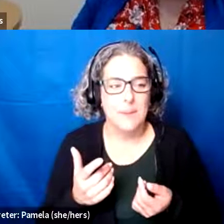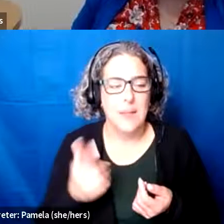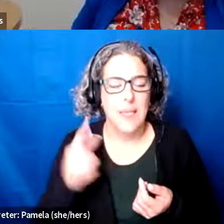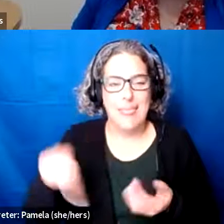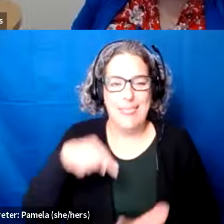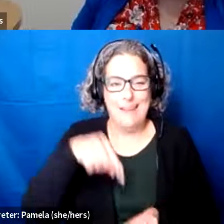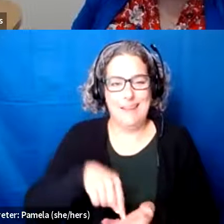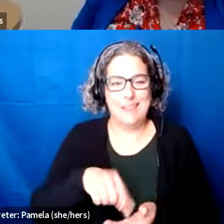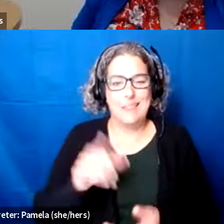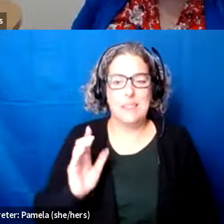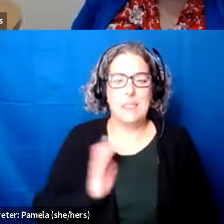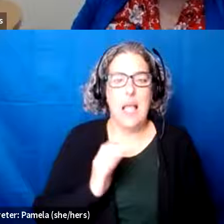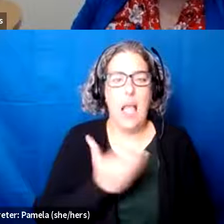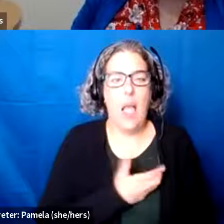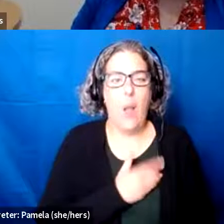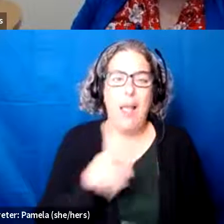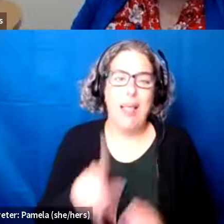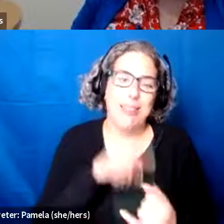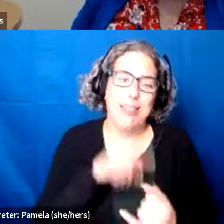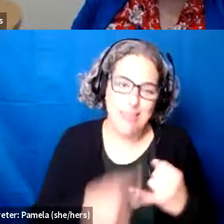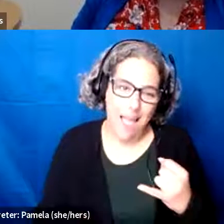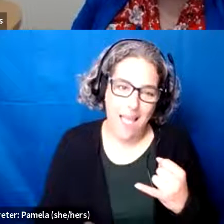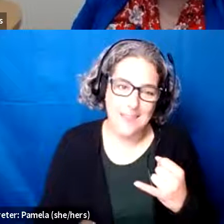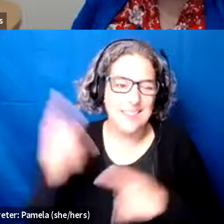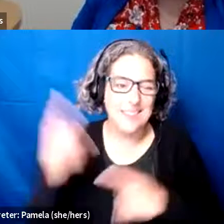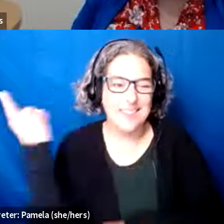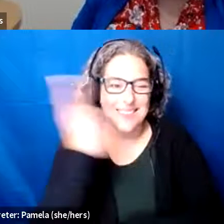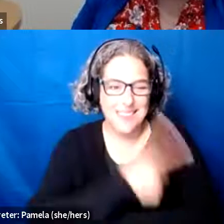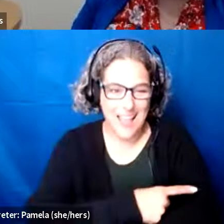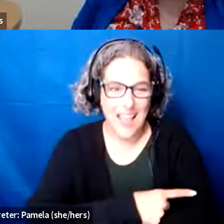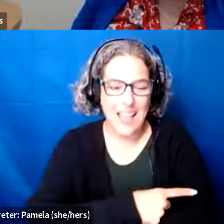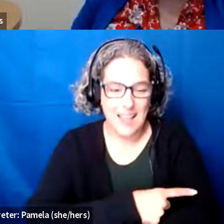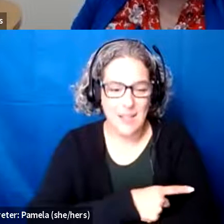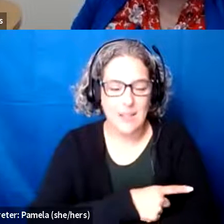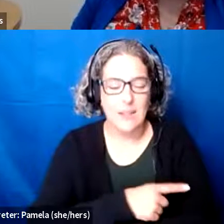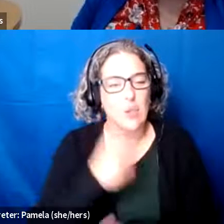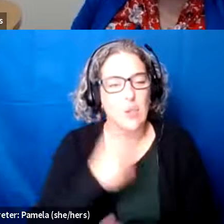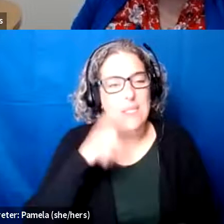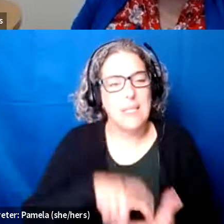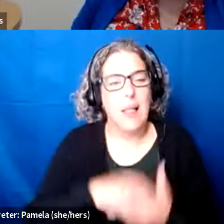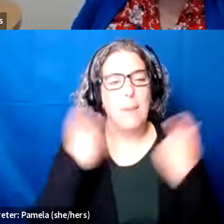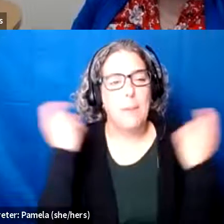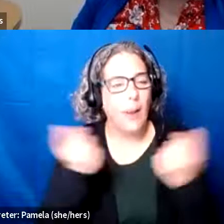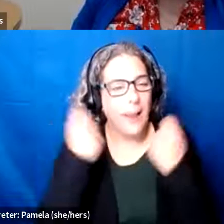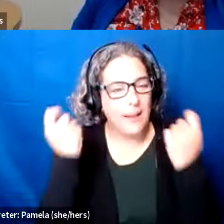This is our last day to celebrate